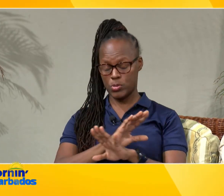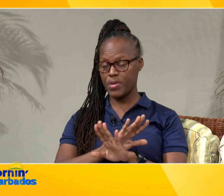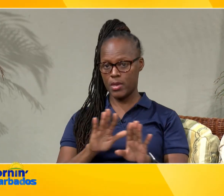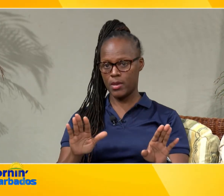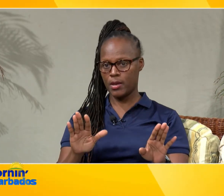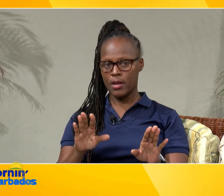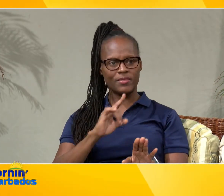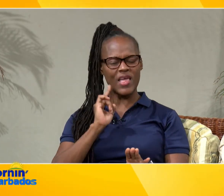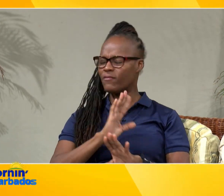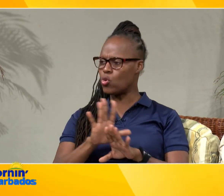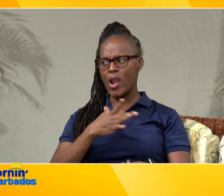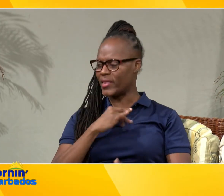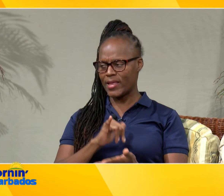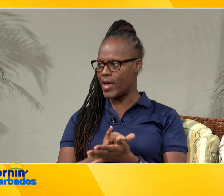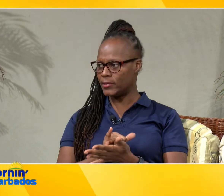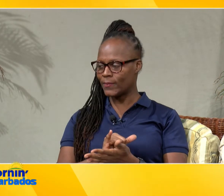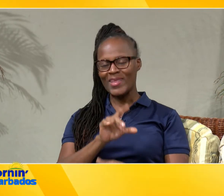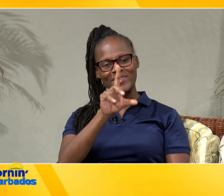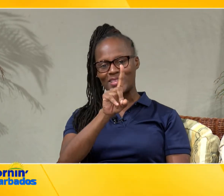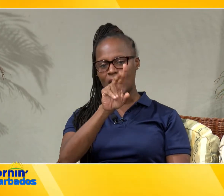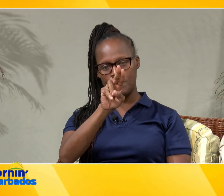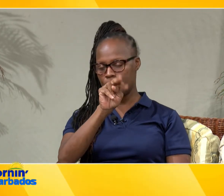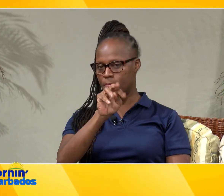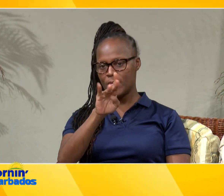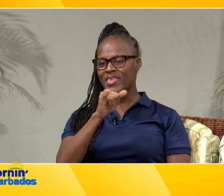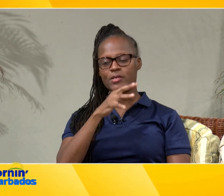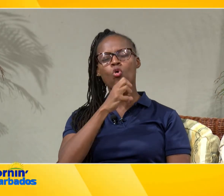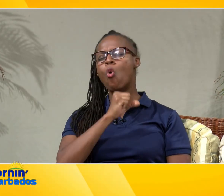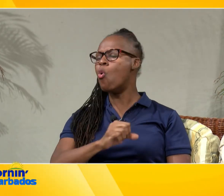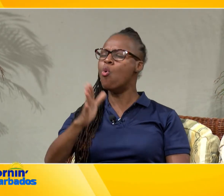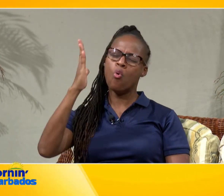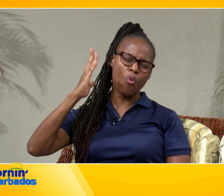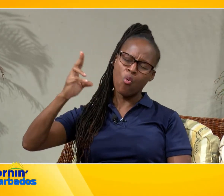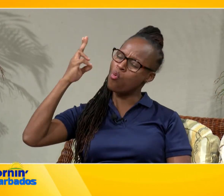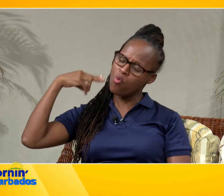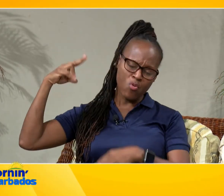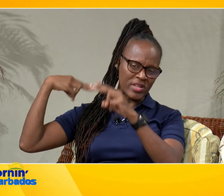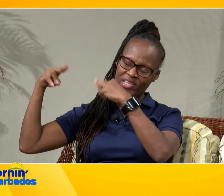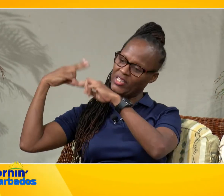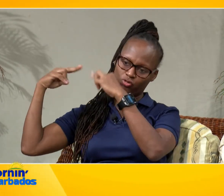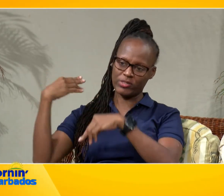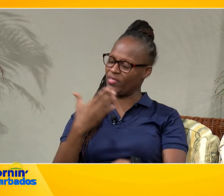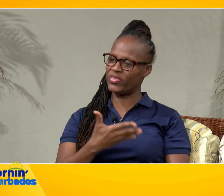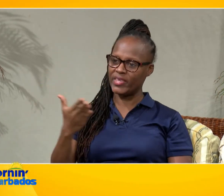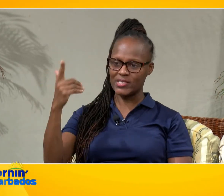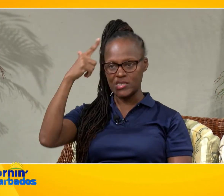because it's discriminating. The deaf do not like that. Saying dumb, that